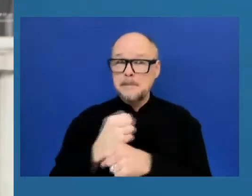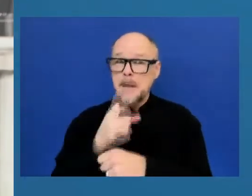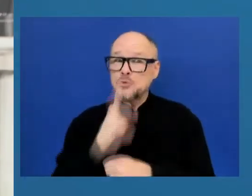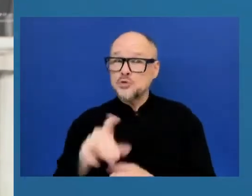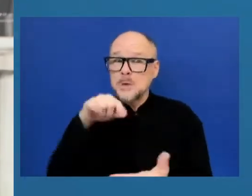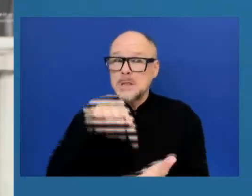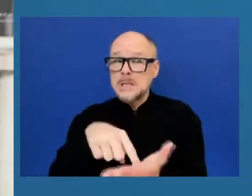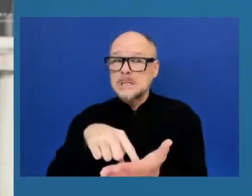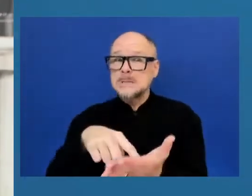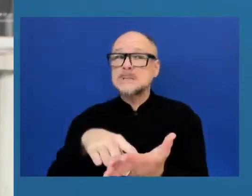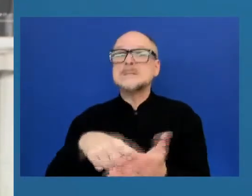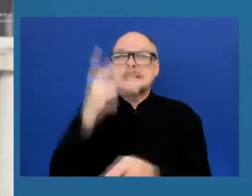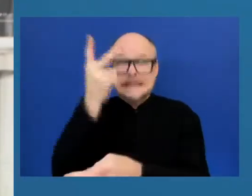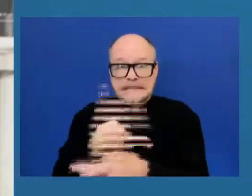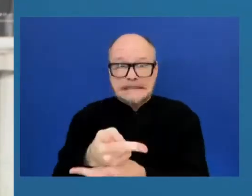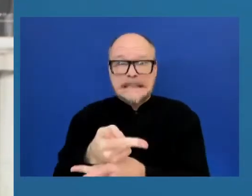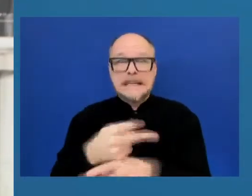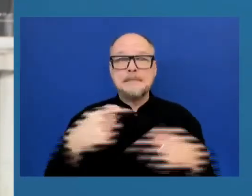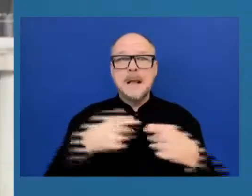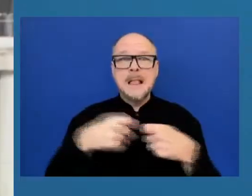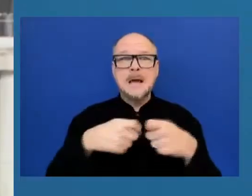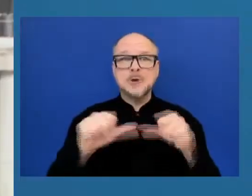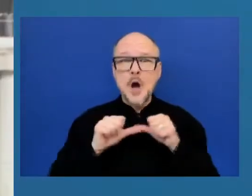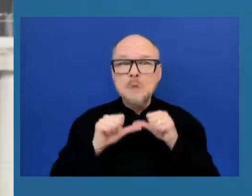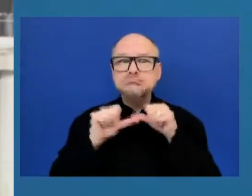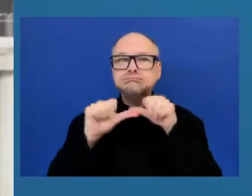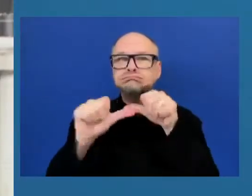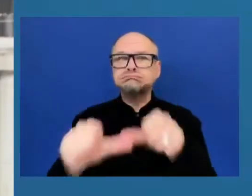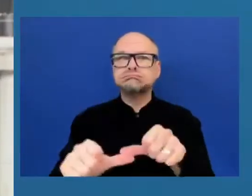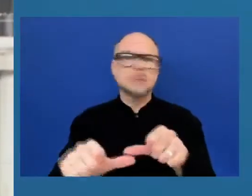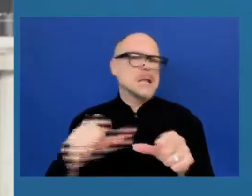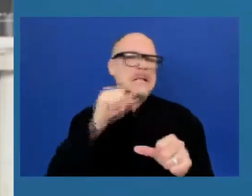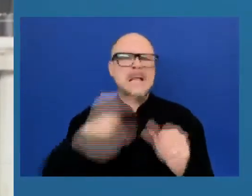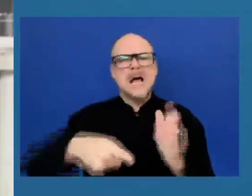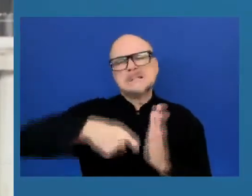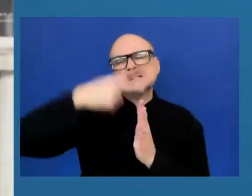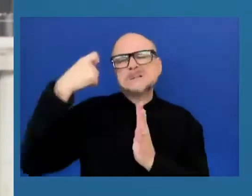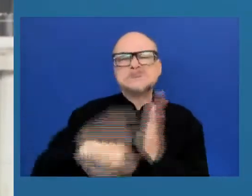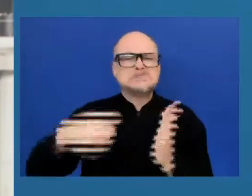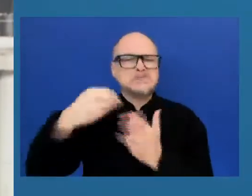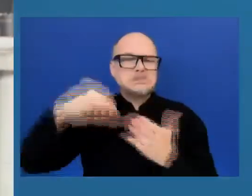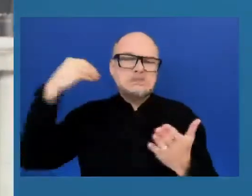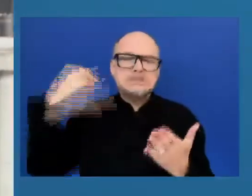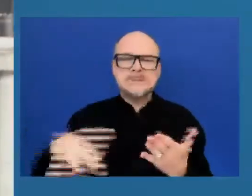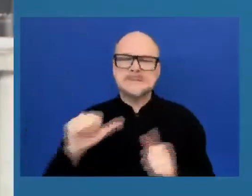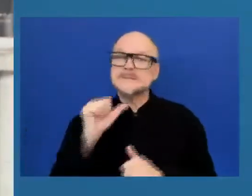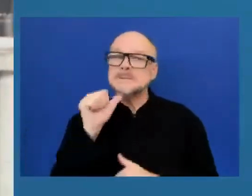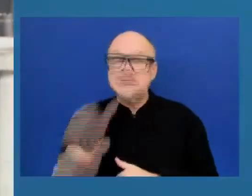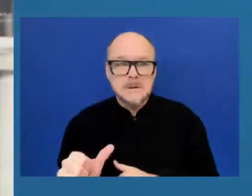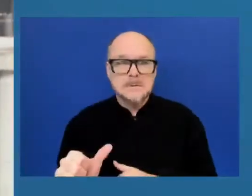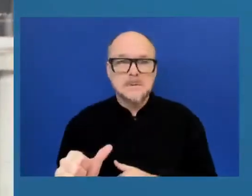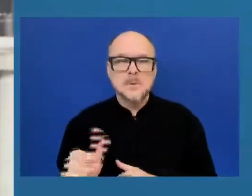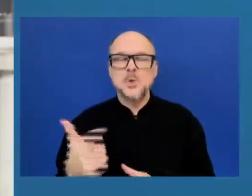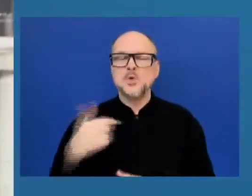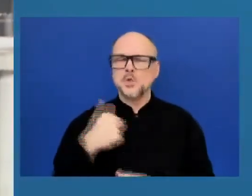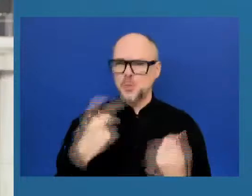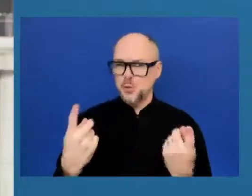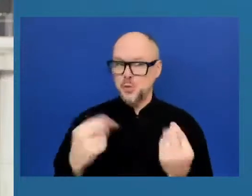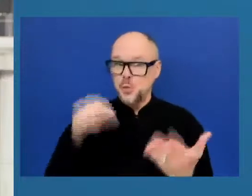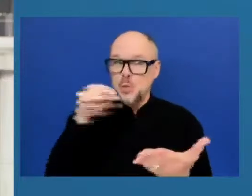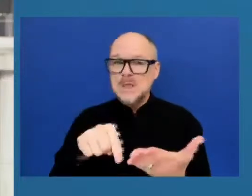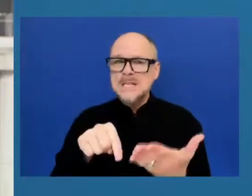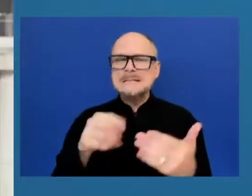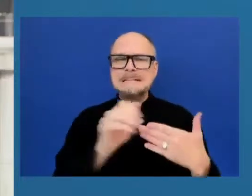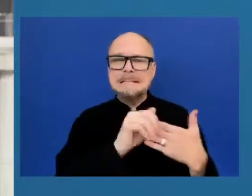keeps the lights on without making it too expensive. So while we're tackling this, leading the transition truly